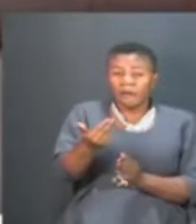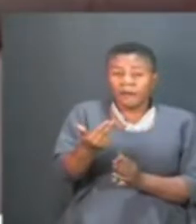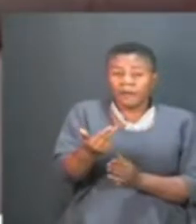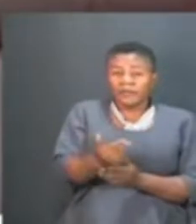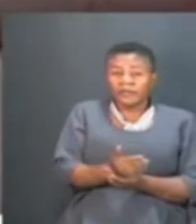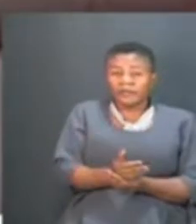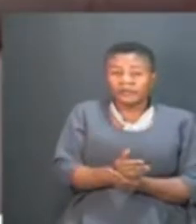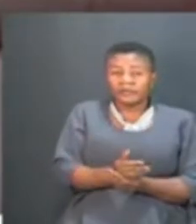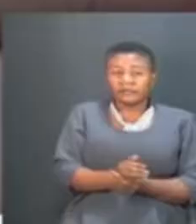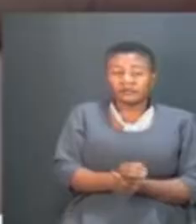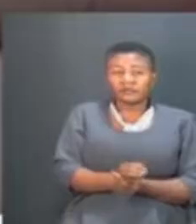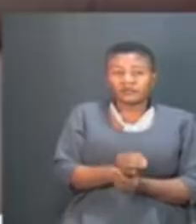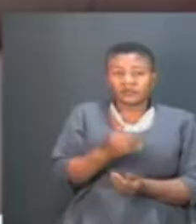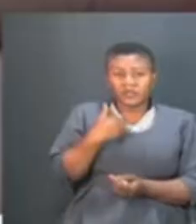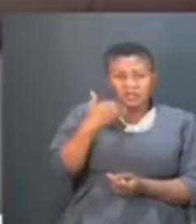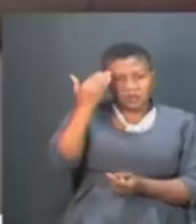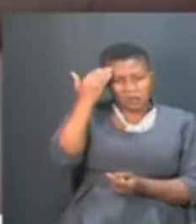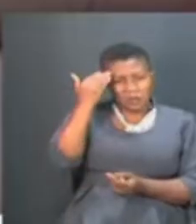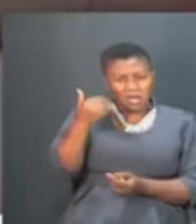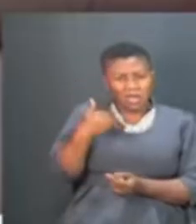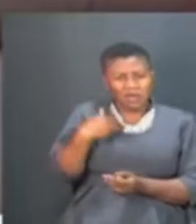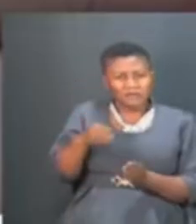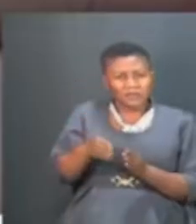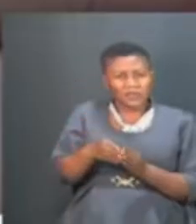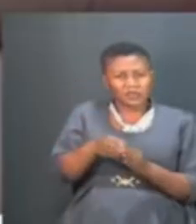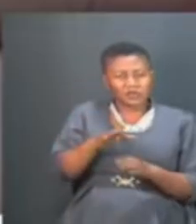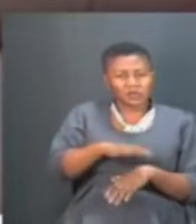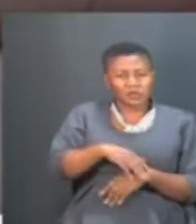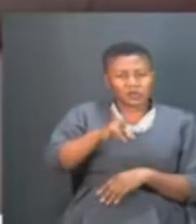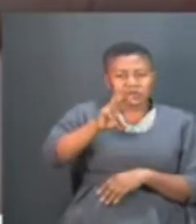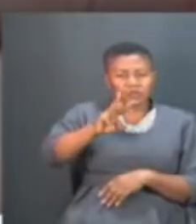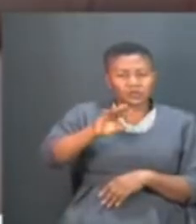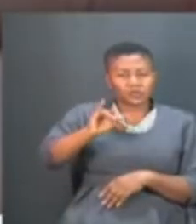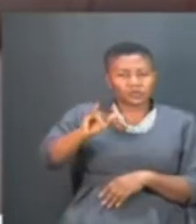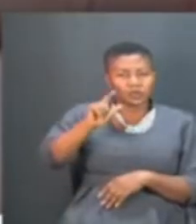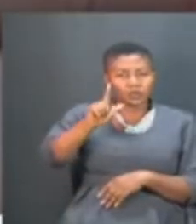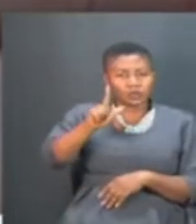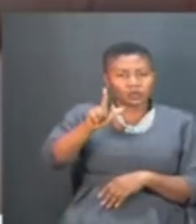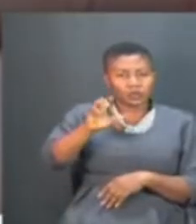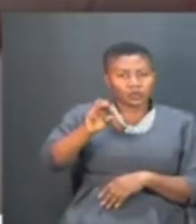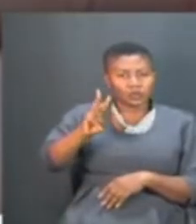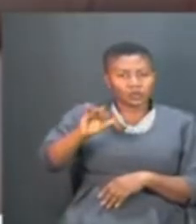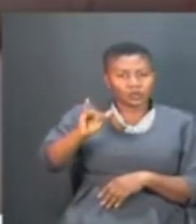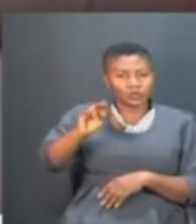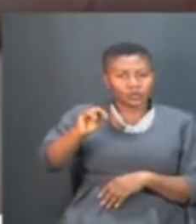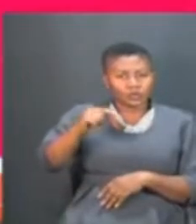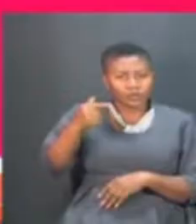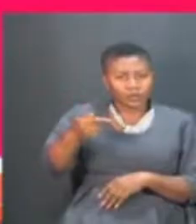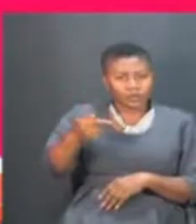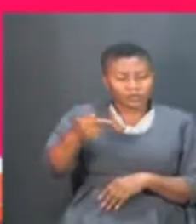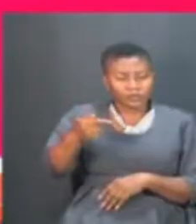a meeting on Win-O-Win. I couldn't attend. Yes, so if you come to the item, I think I have some